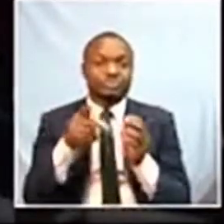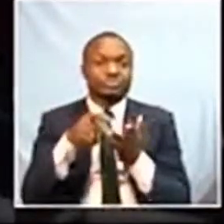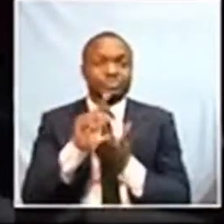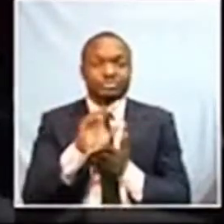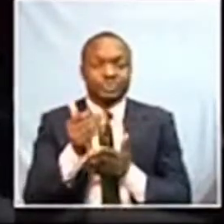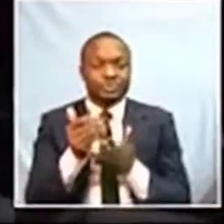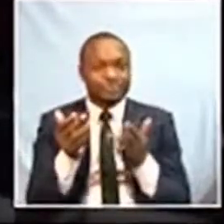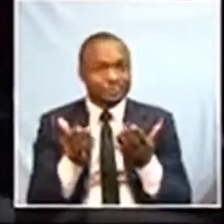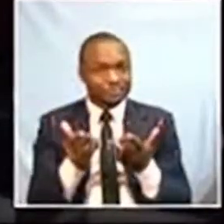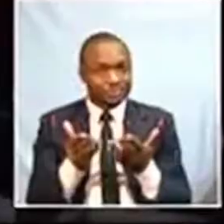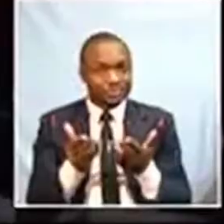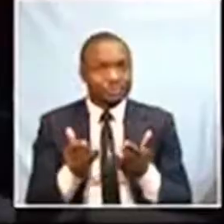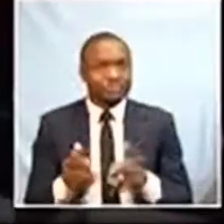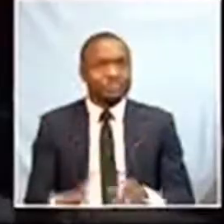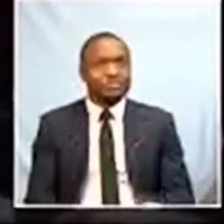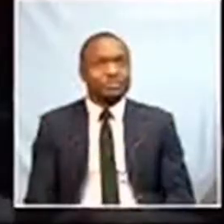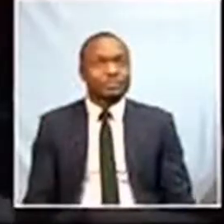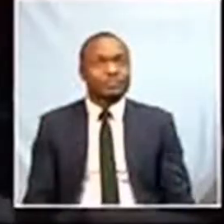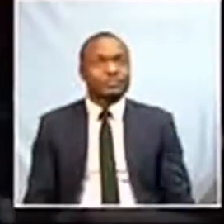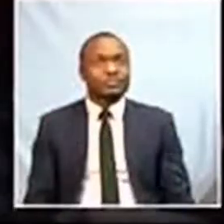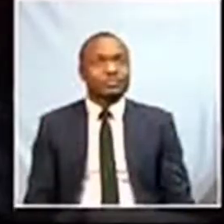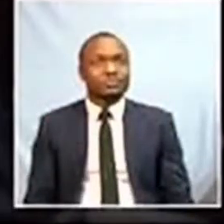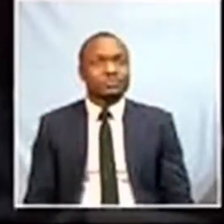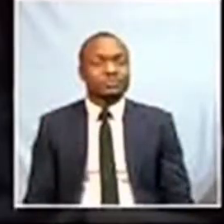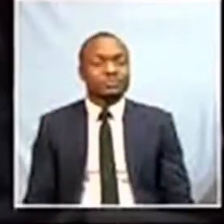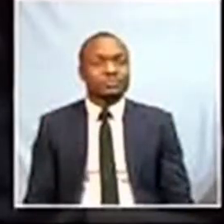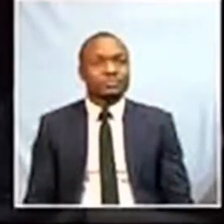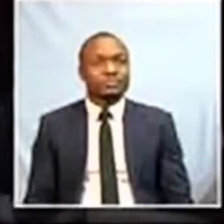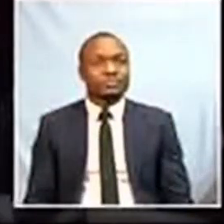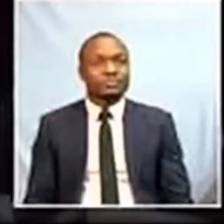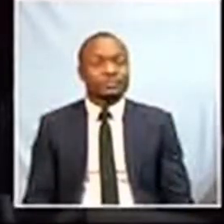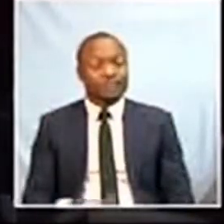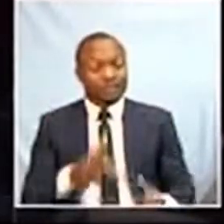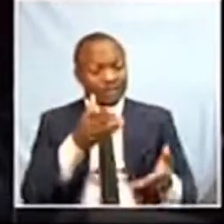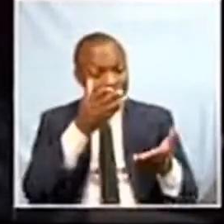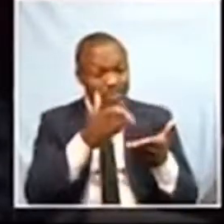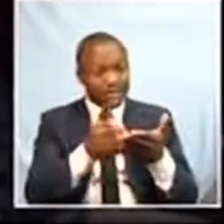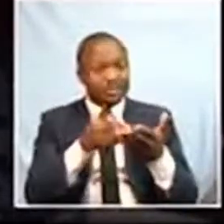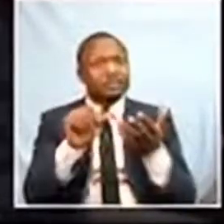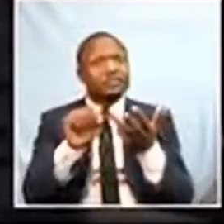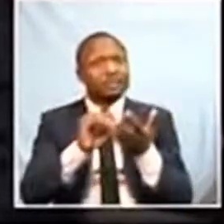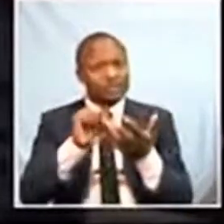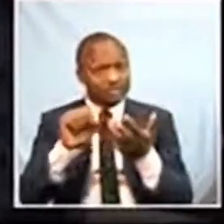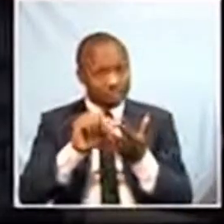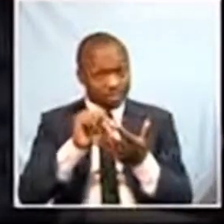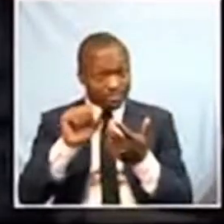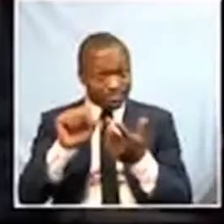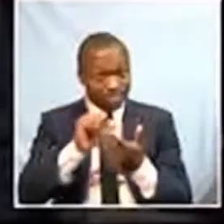anything. So from these statistics,